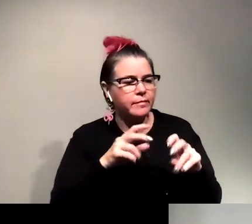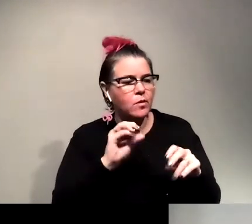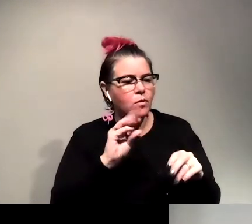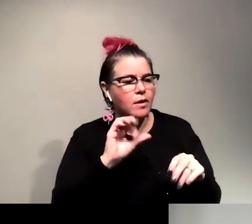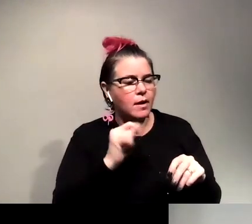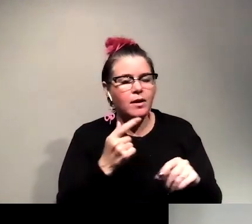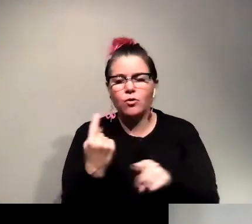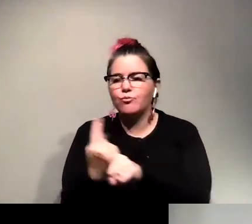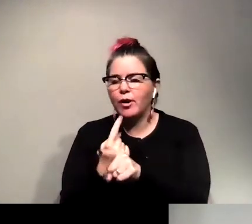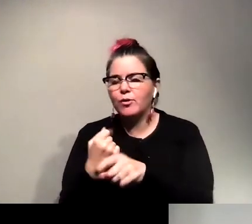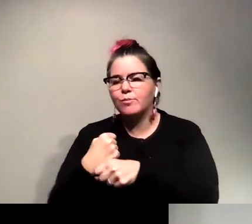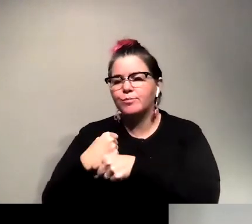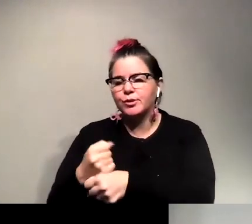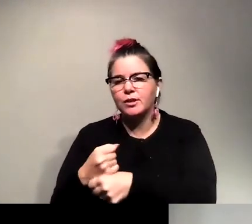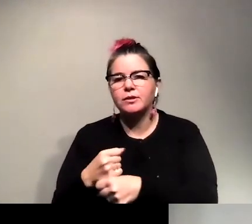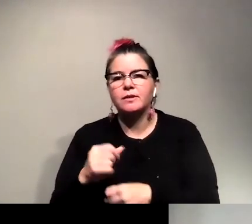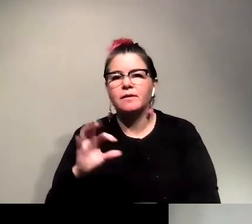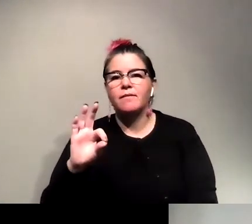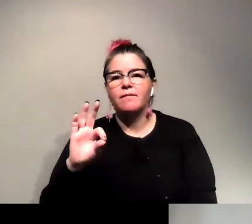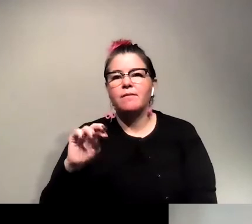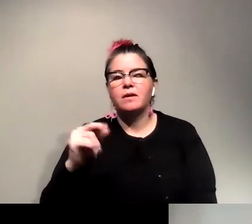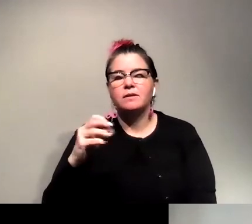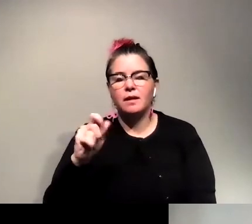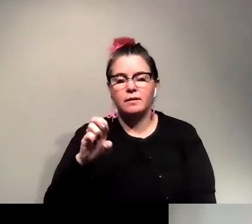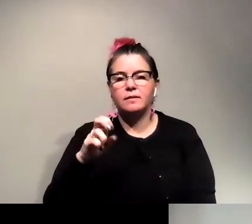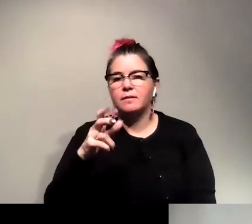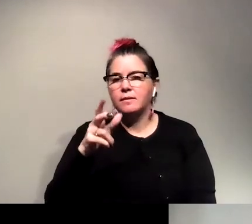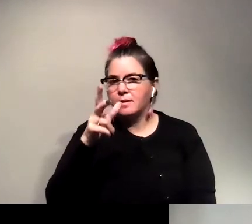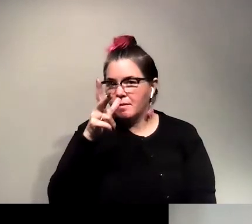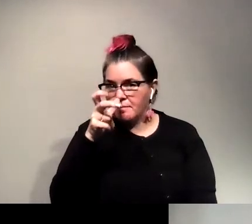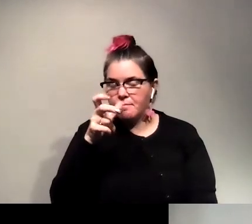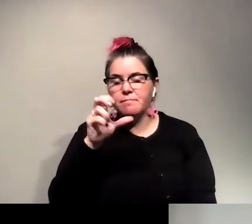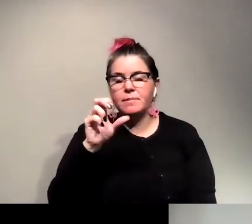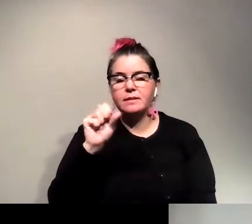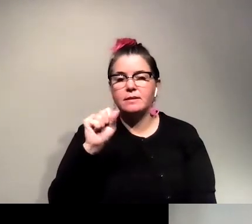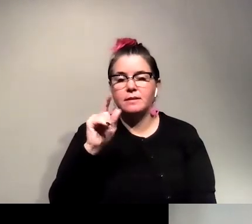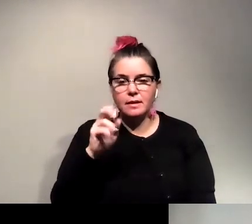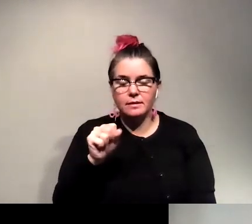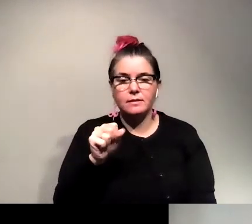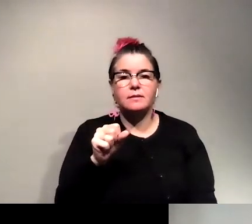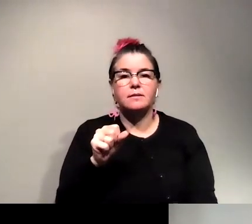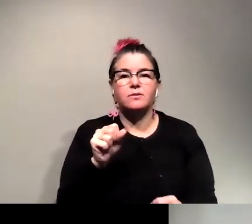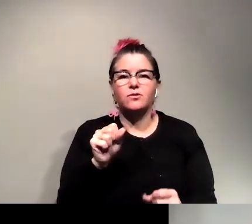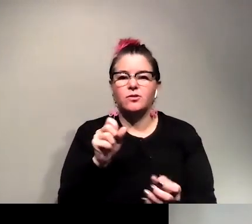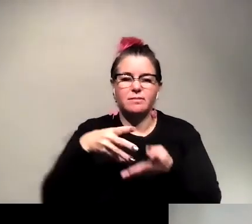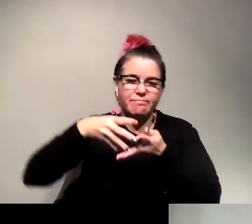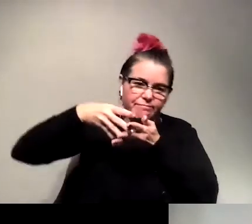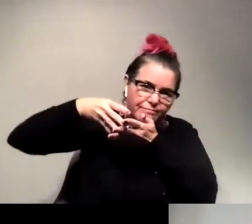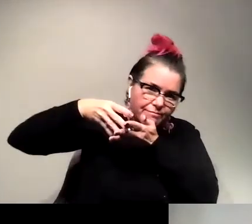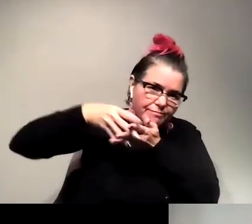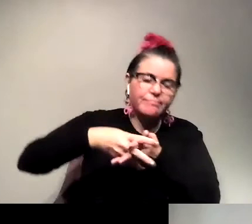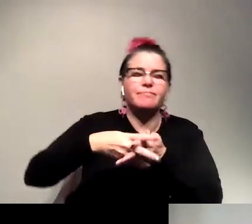standard production, fungicides and pesticides are such an integral part of like agricultural